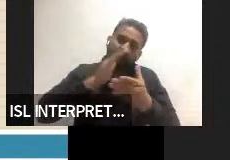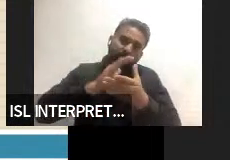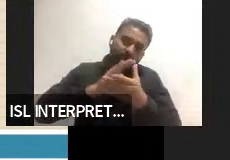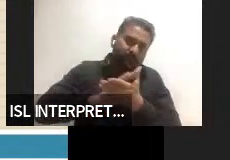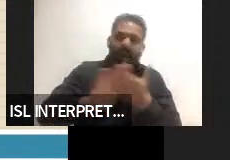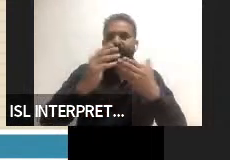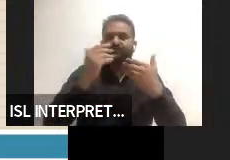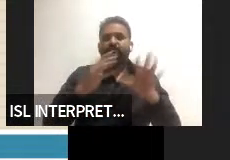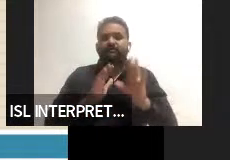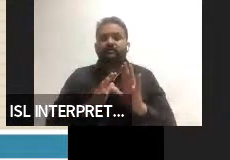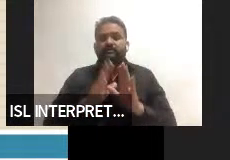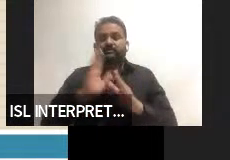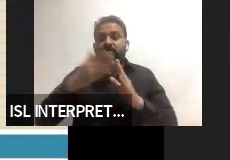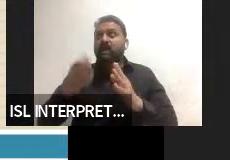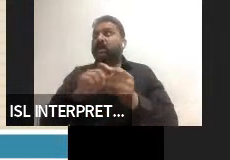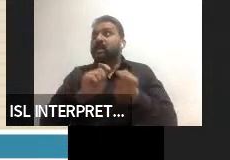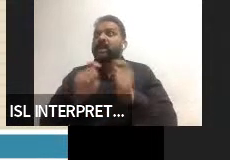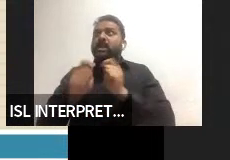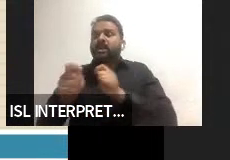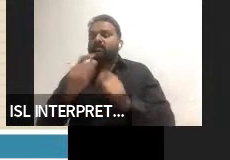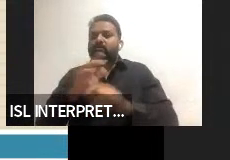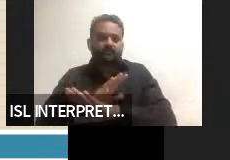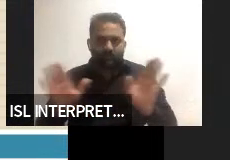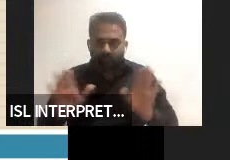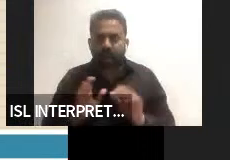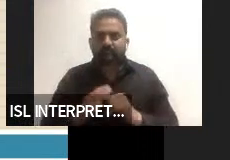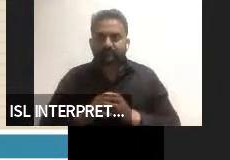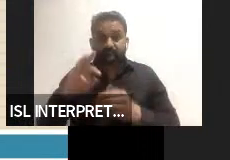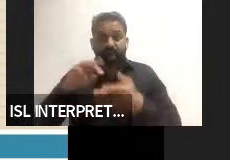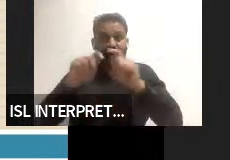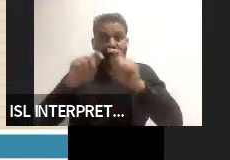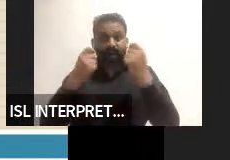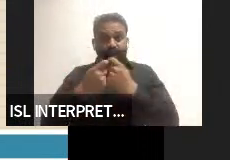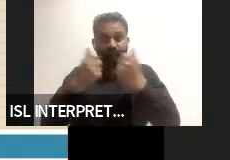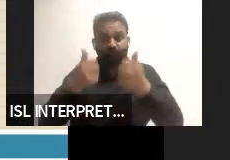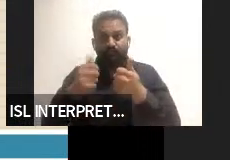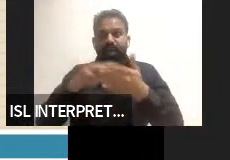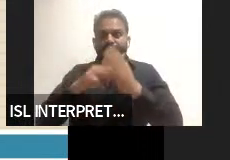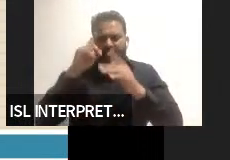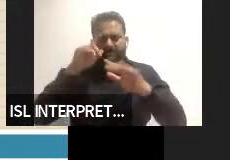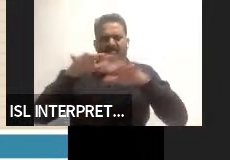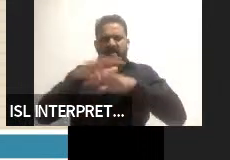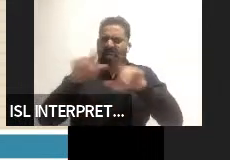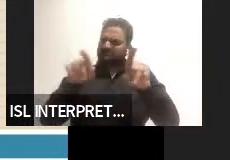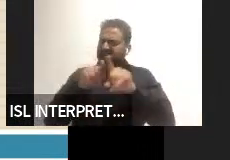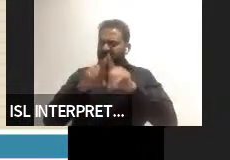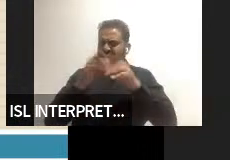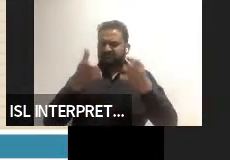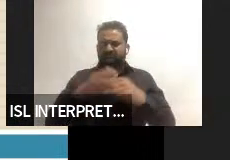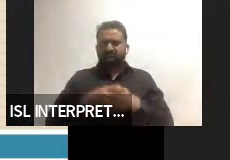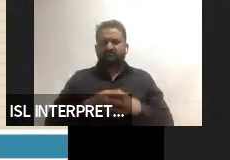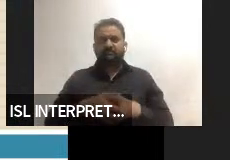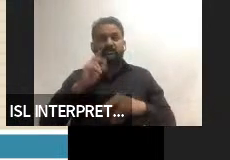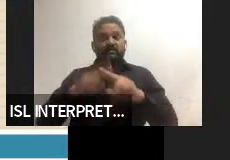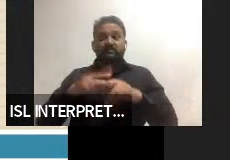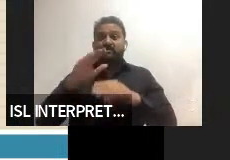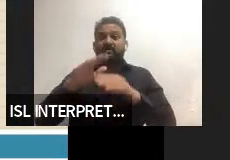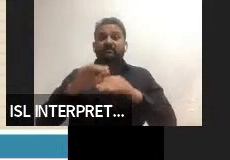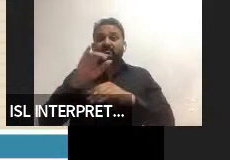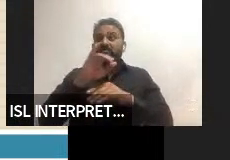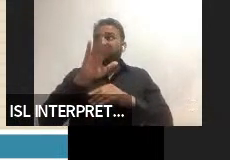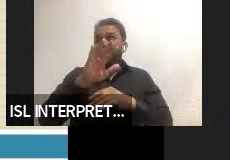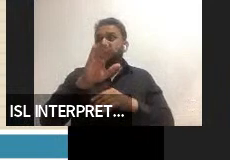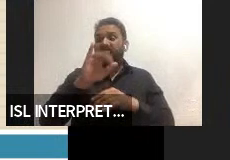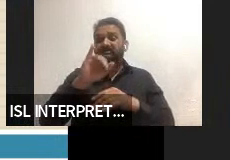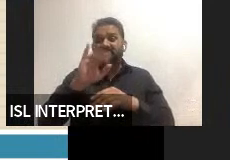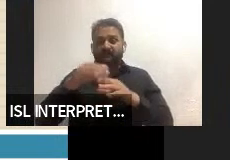that, no more changes. A good team have this strategy because even after that, there are so